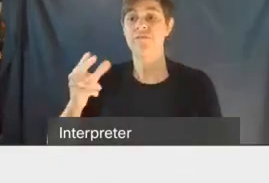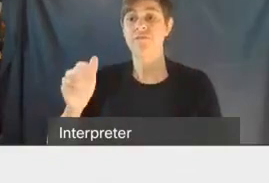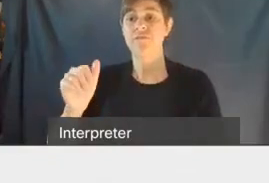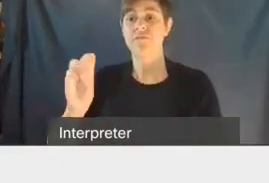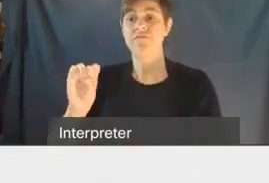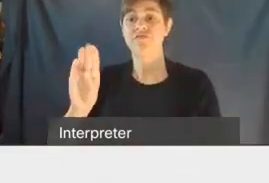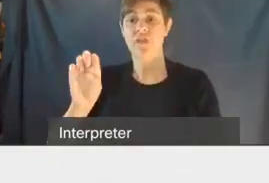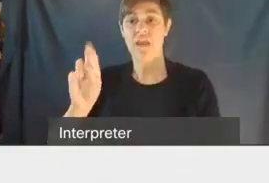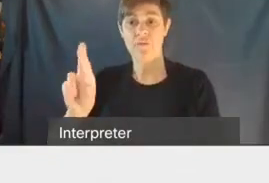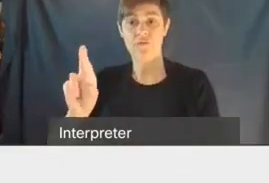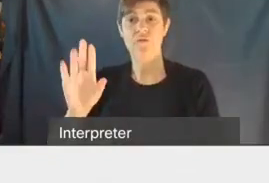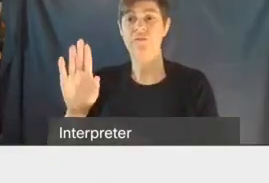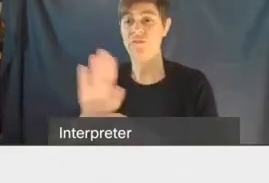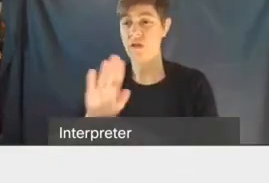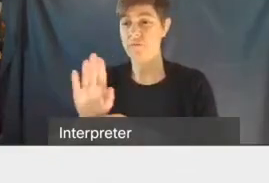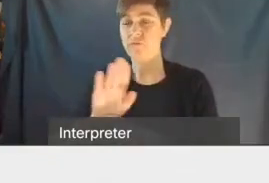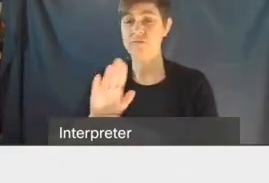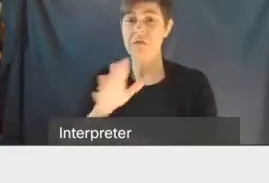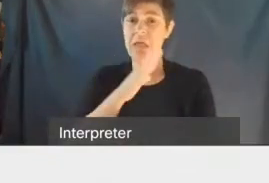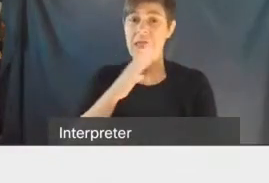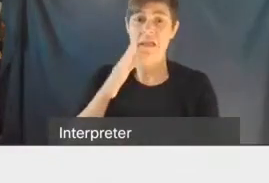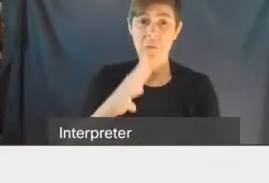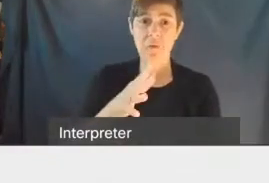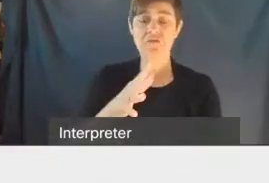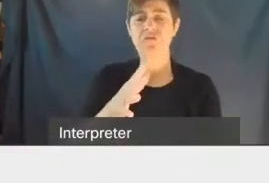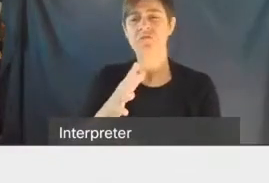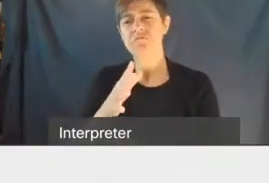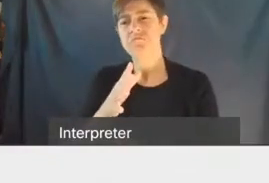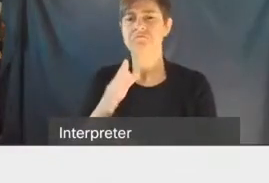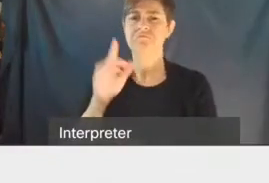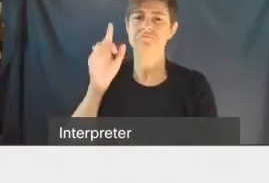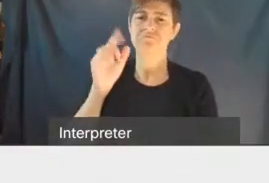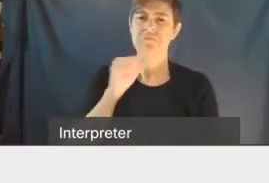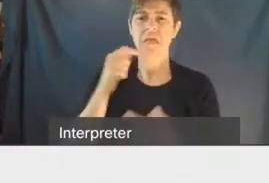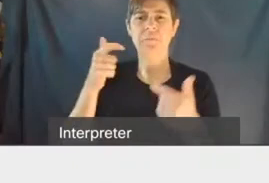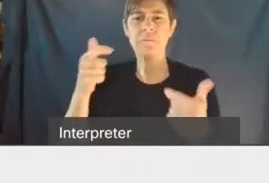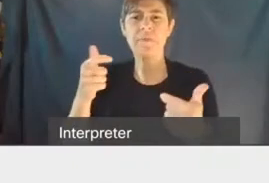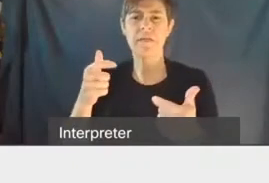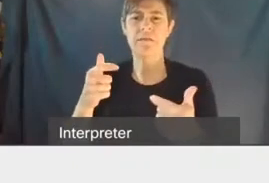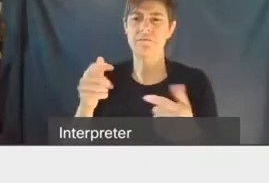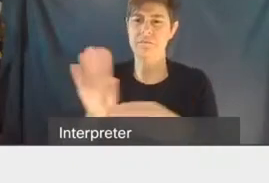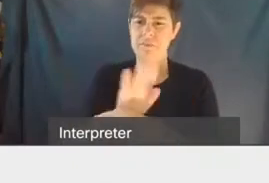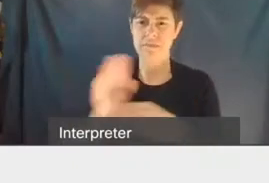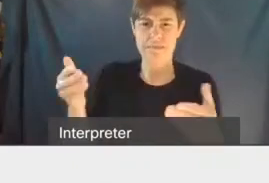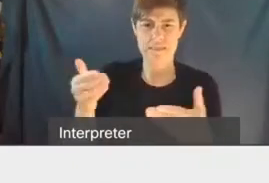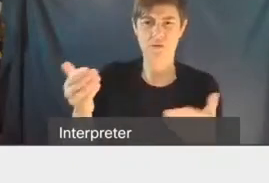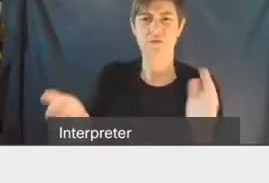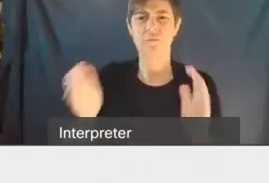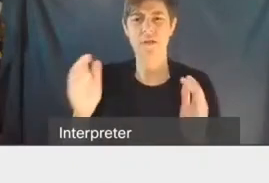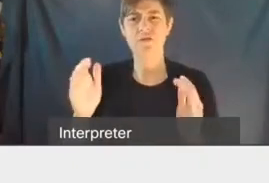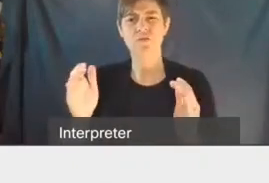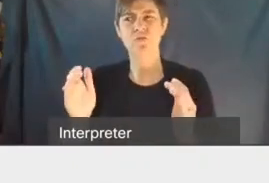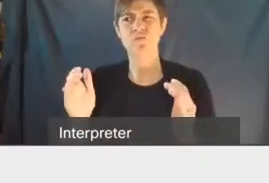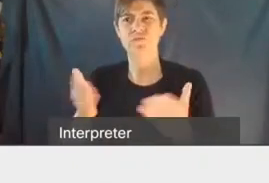business. Agriculture is not as a big an industry in this area as it is in the state. Riley County